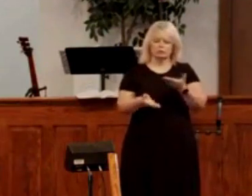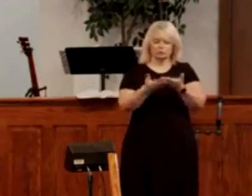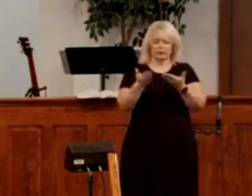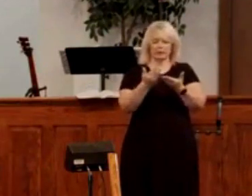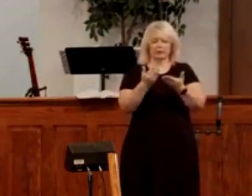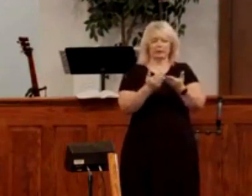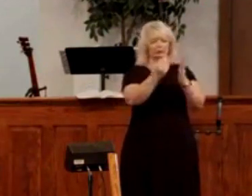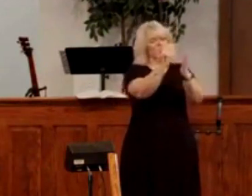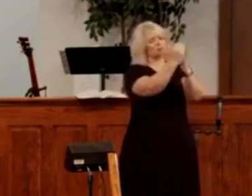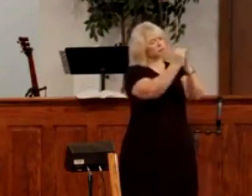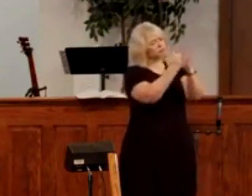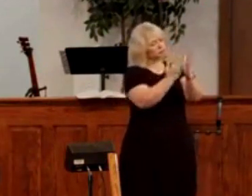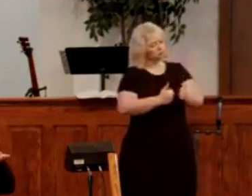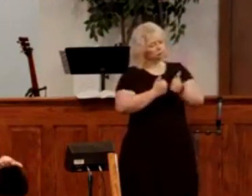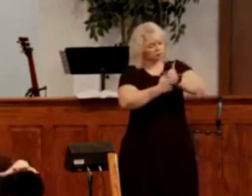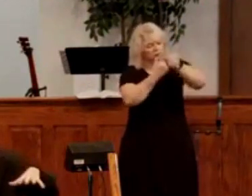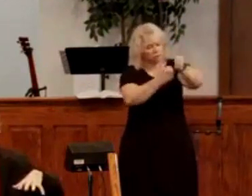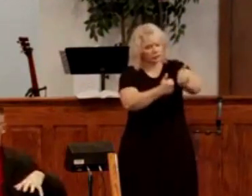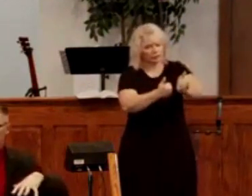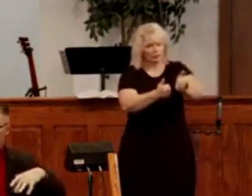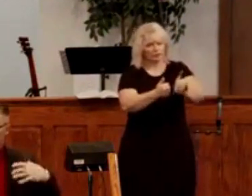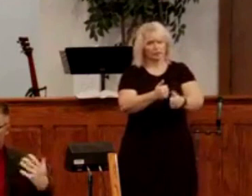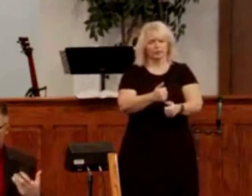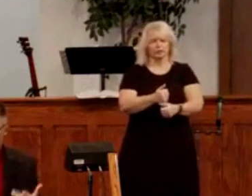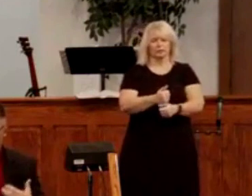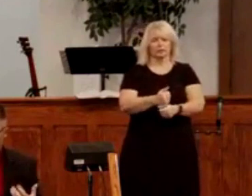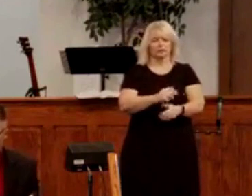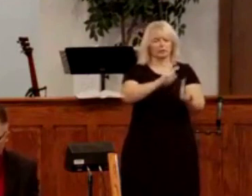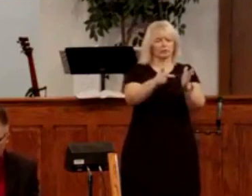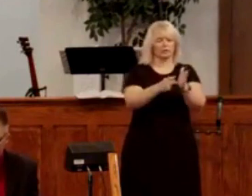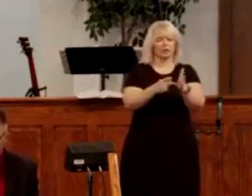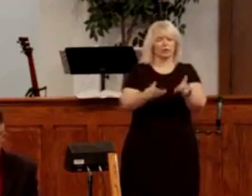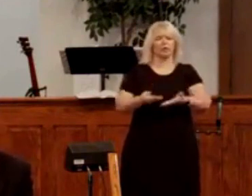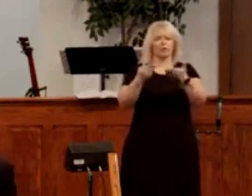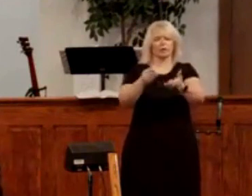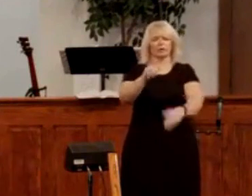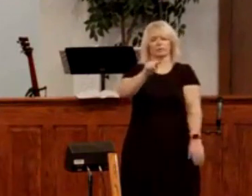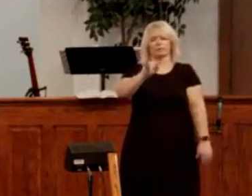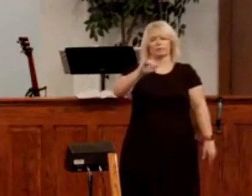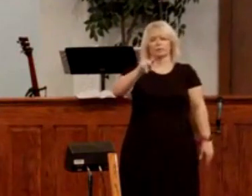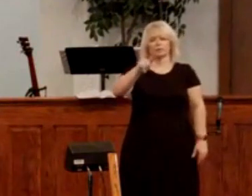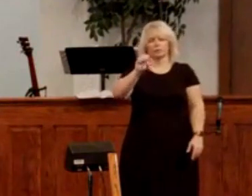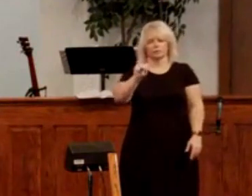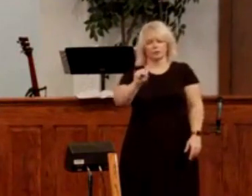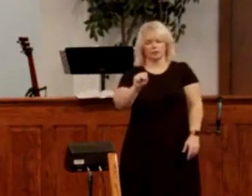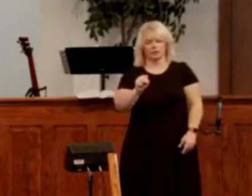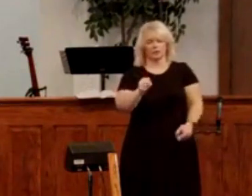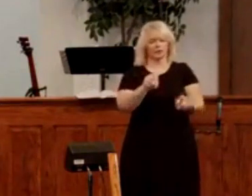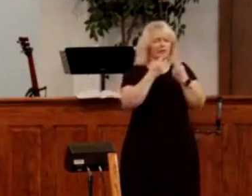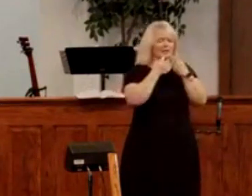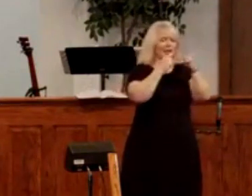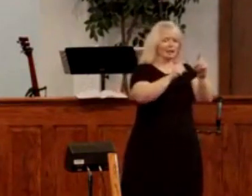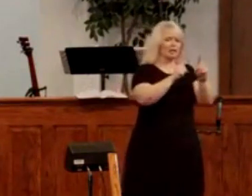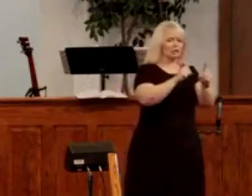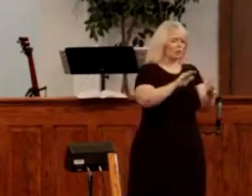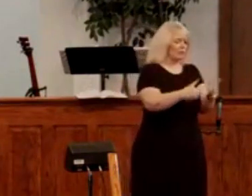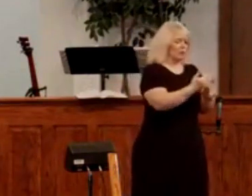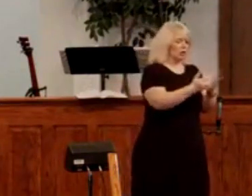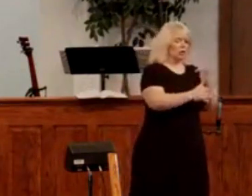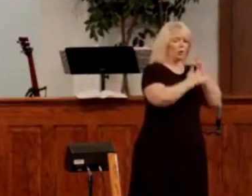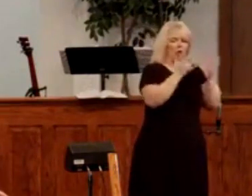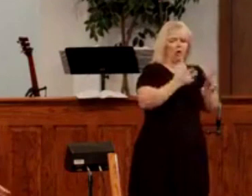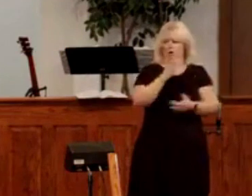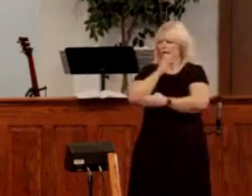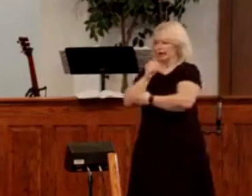systematically because Paul gives Titus the results of a new heart. He gives him the results of an old heart. And